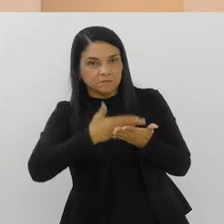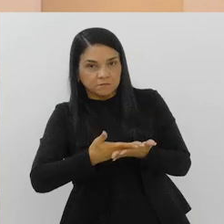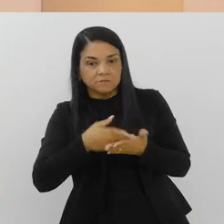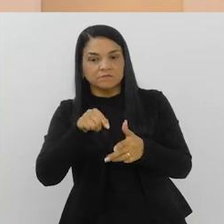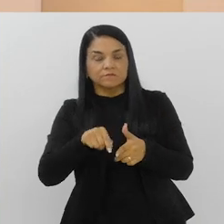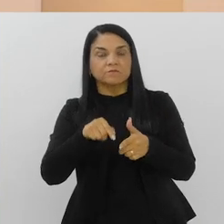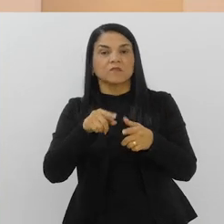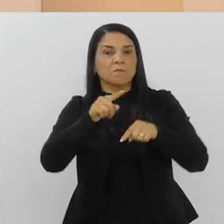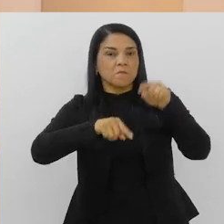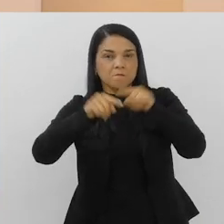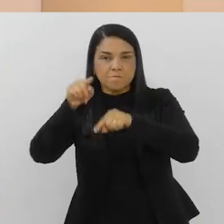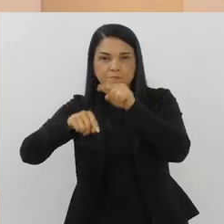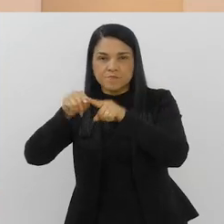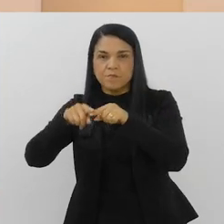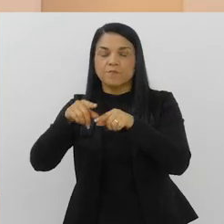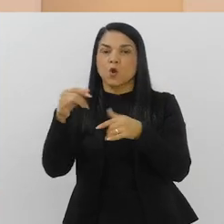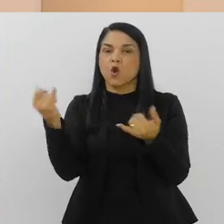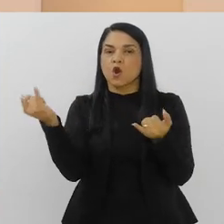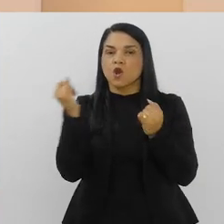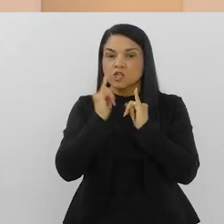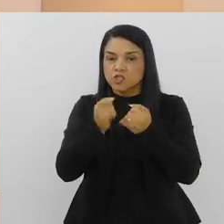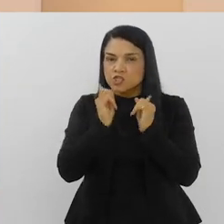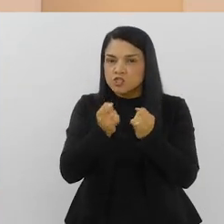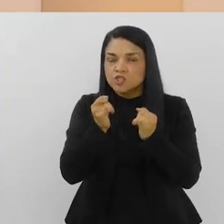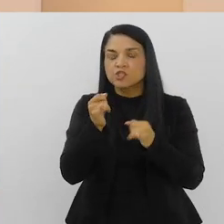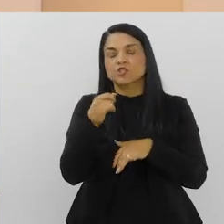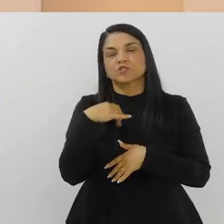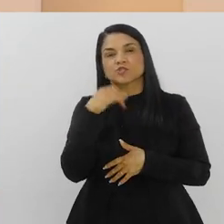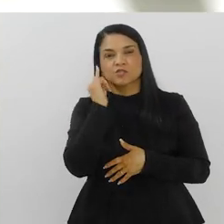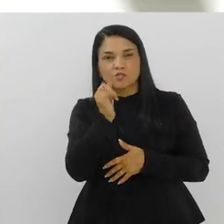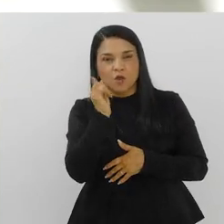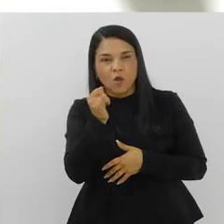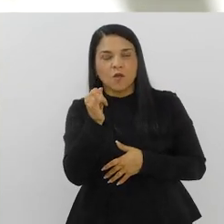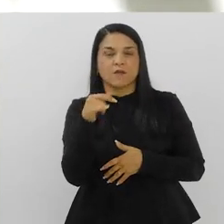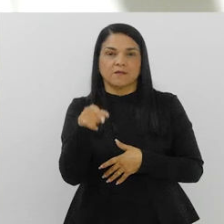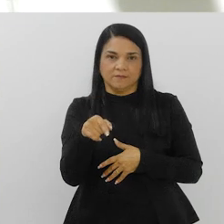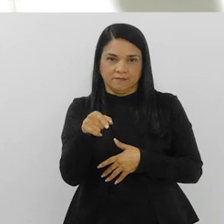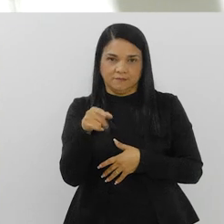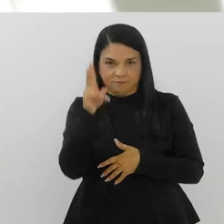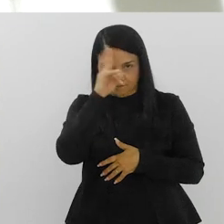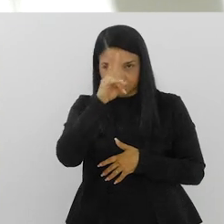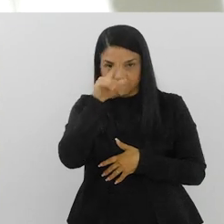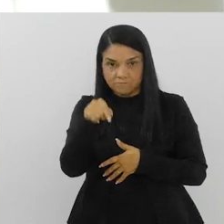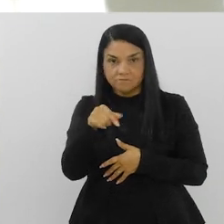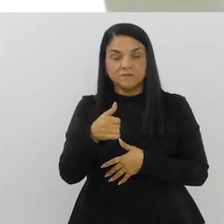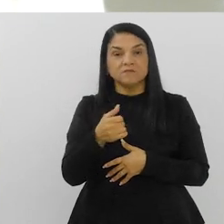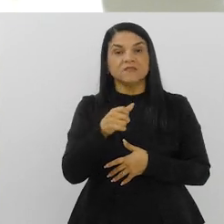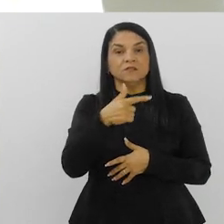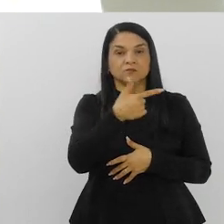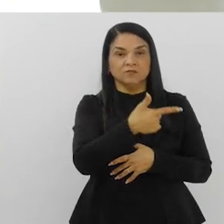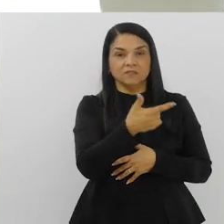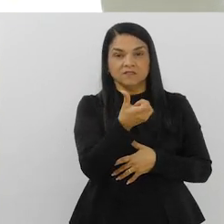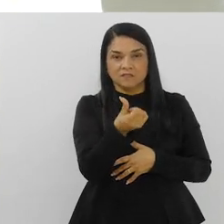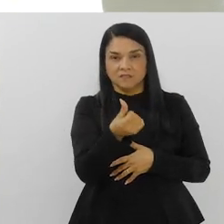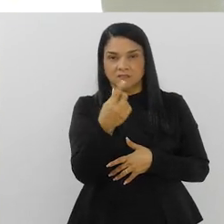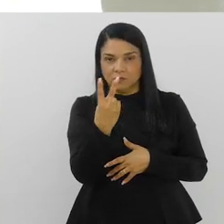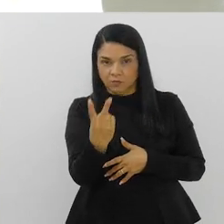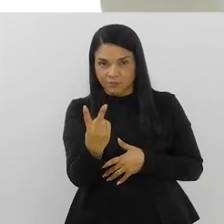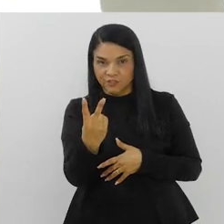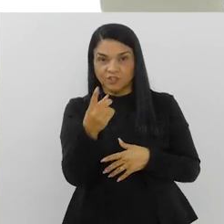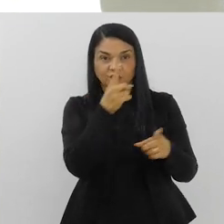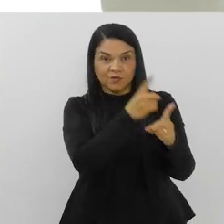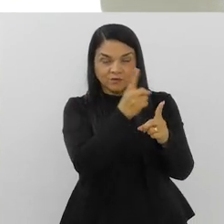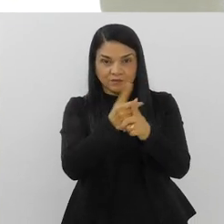these pieces for us to these stories. The museum has total of 262 mil